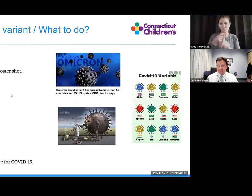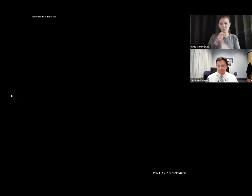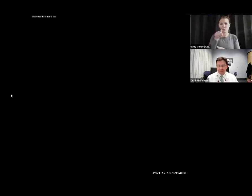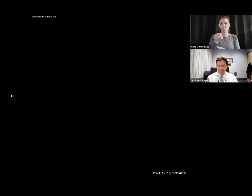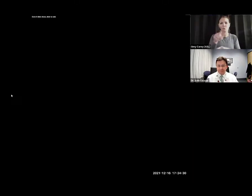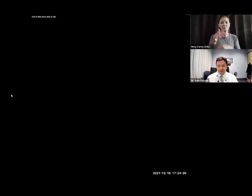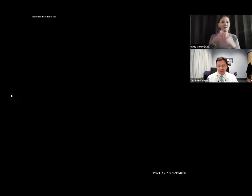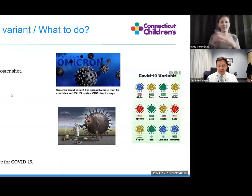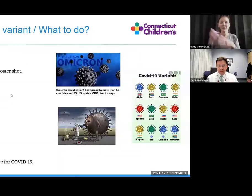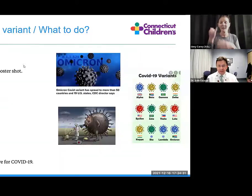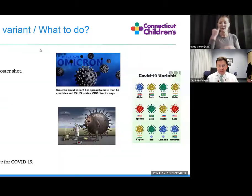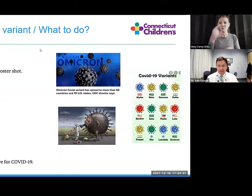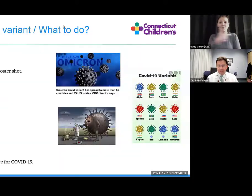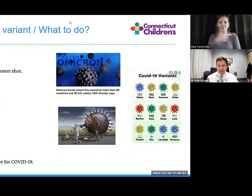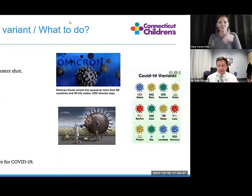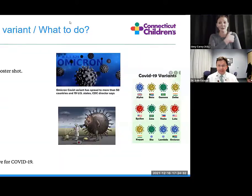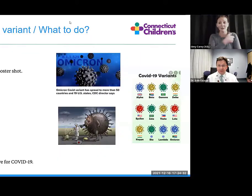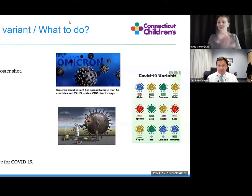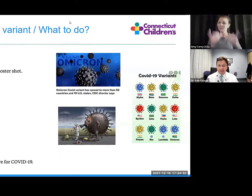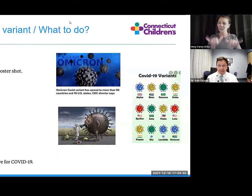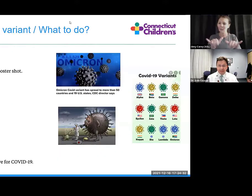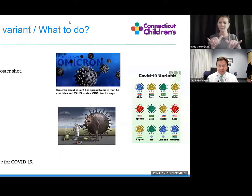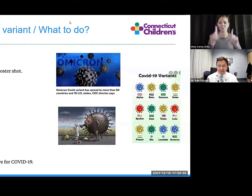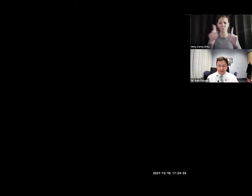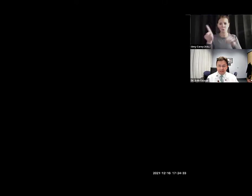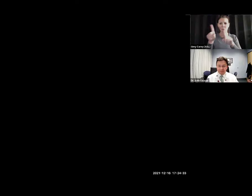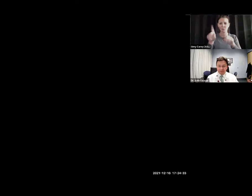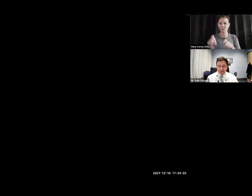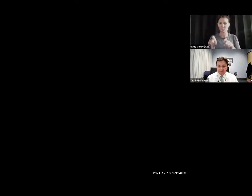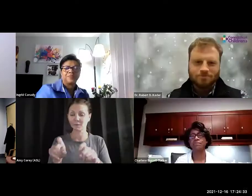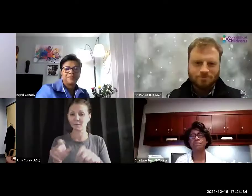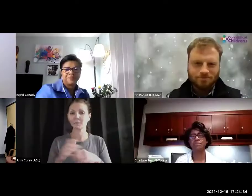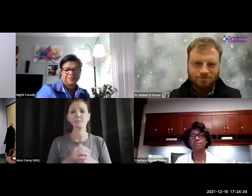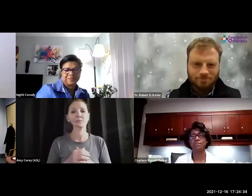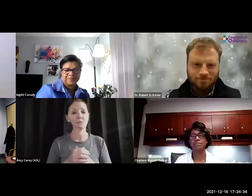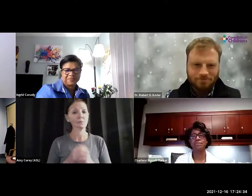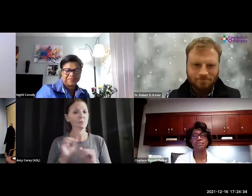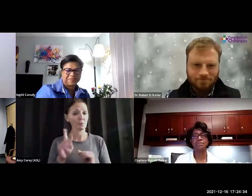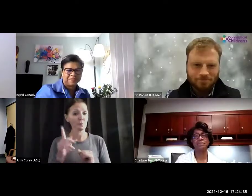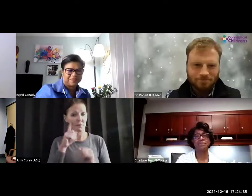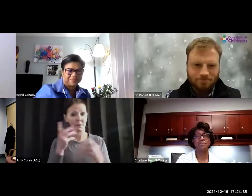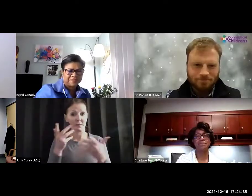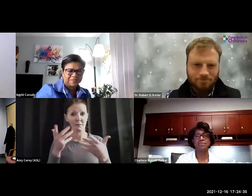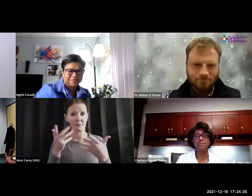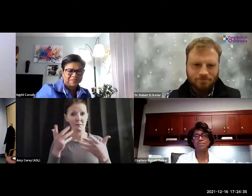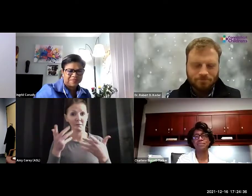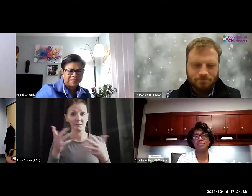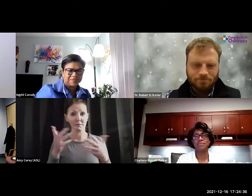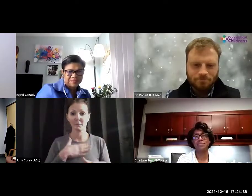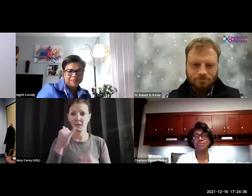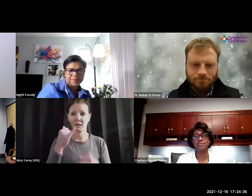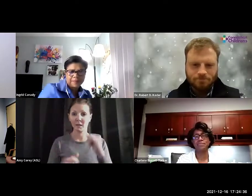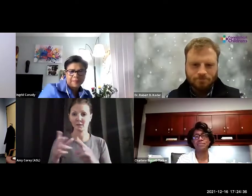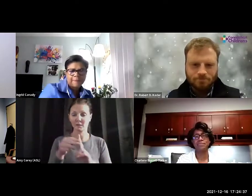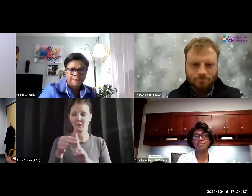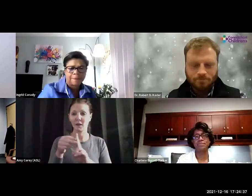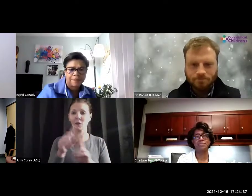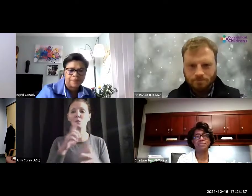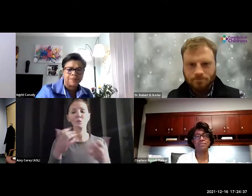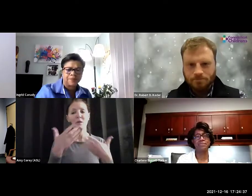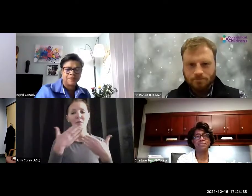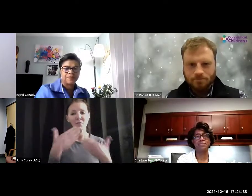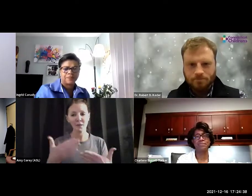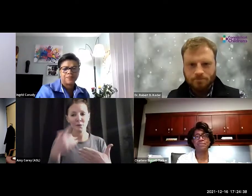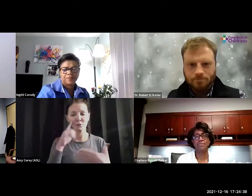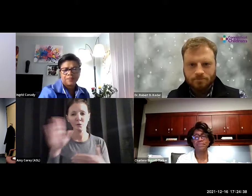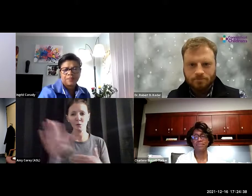have to get tested. Okay, and I think that was my last slide. I'm going to stop sharing here. So again, I want to thank you for your attention.